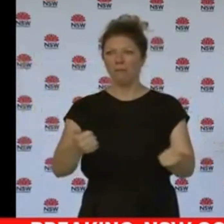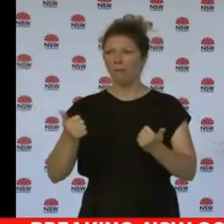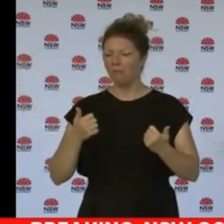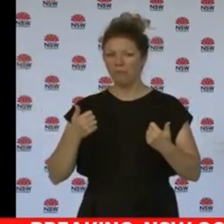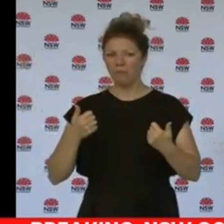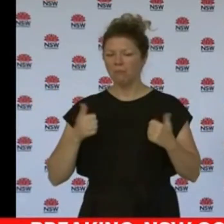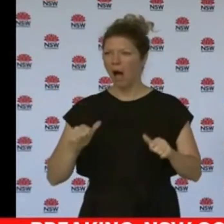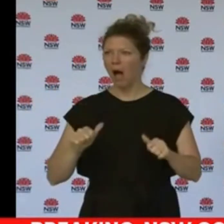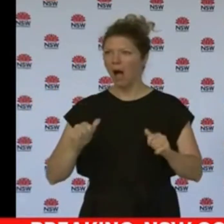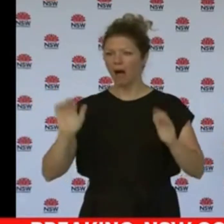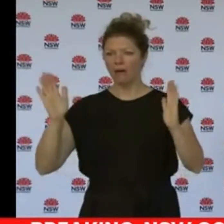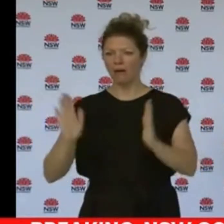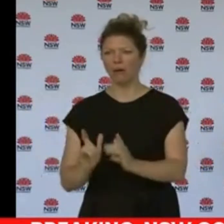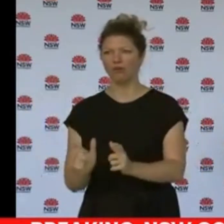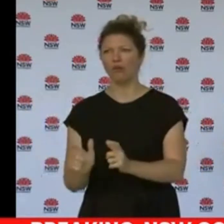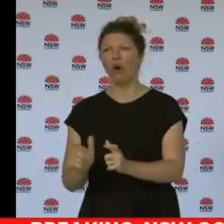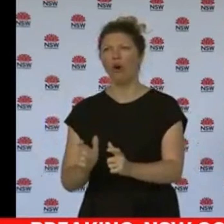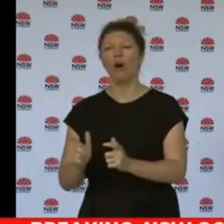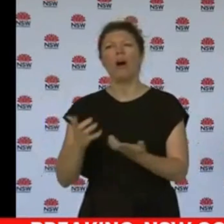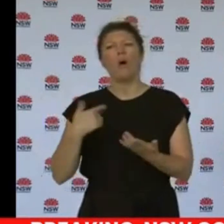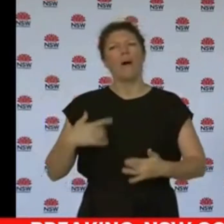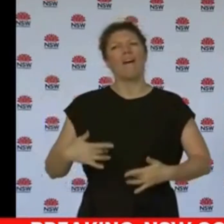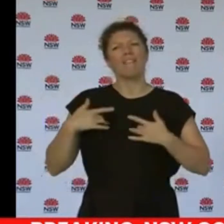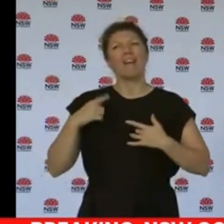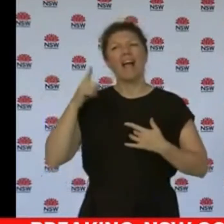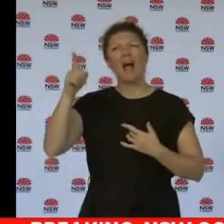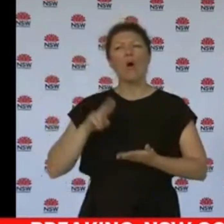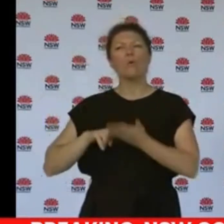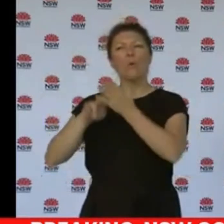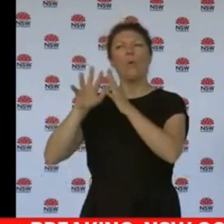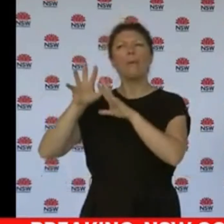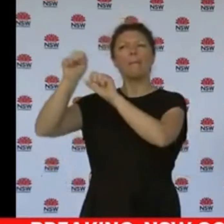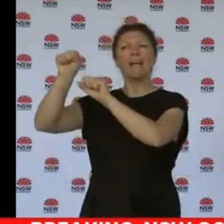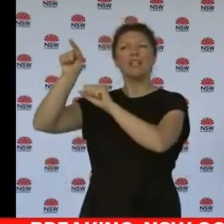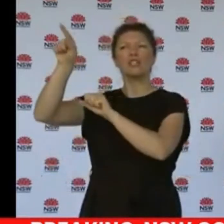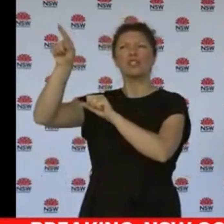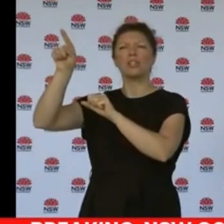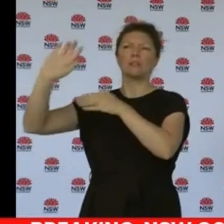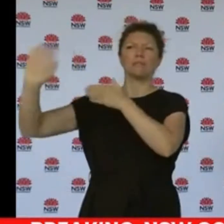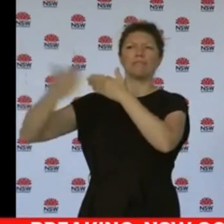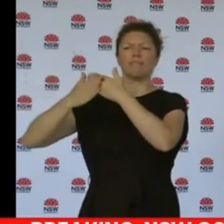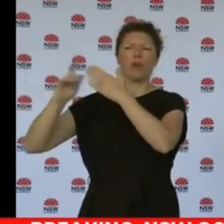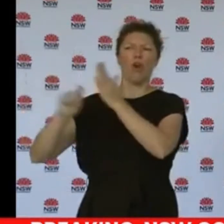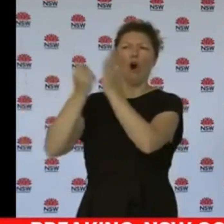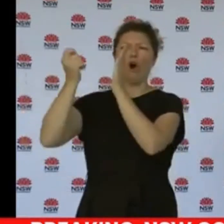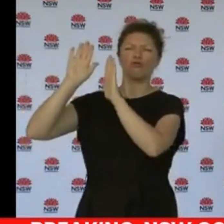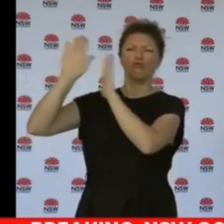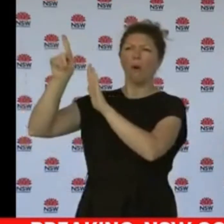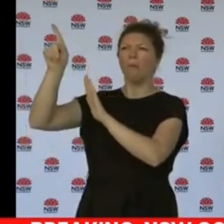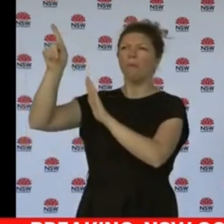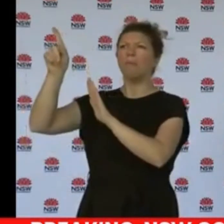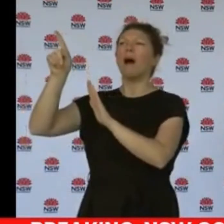Had the super spreading event occurred anywhere else in Greater Sydney, it may have been difficult to lock down just one part of the city. But